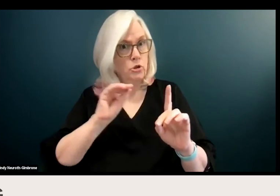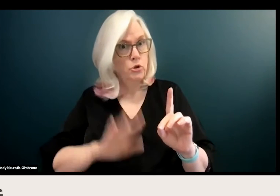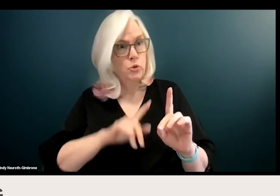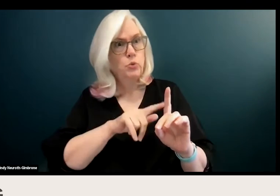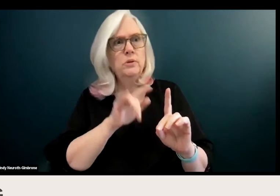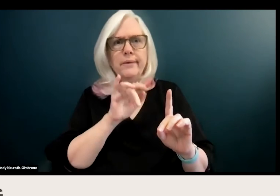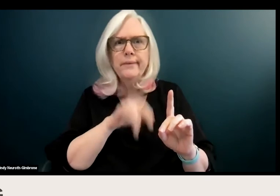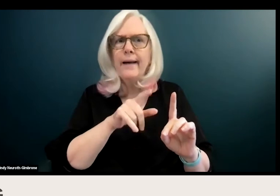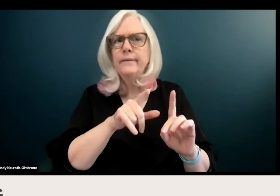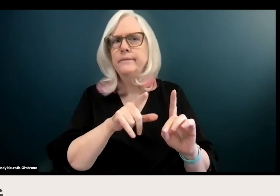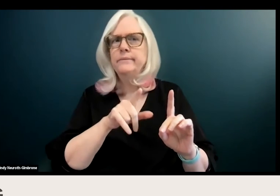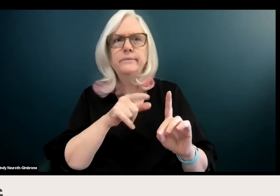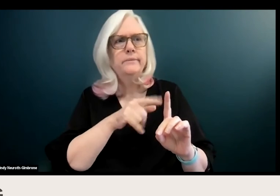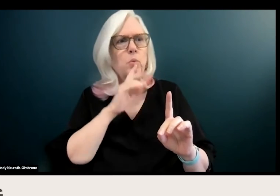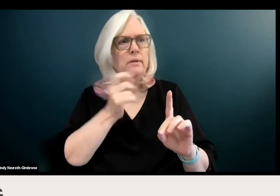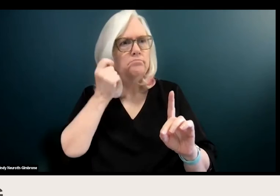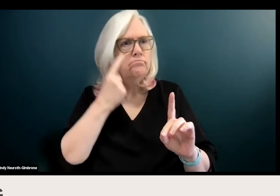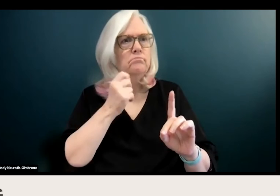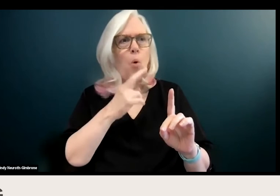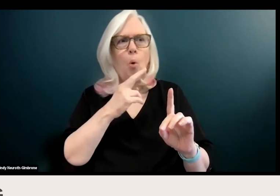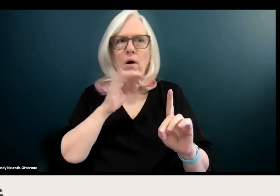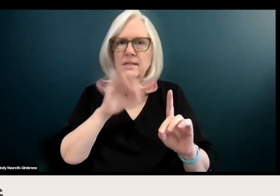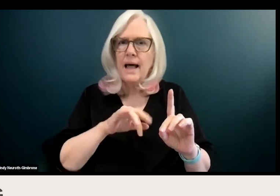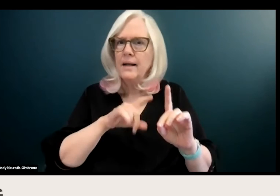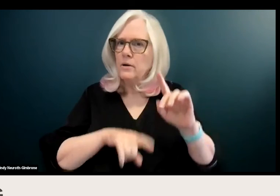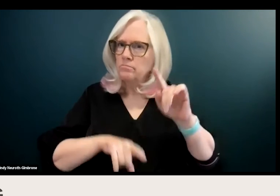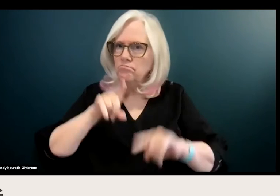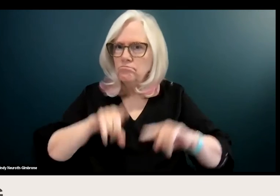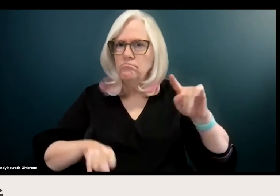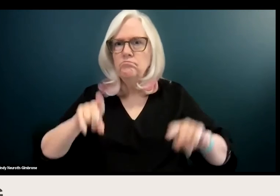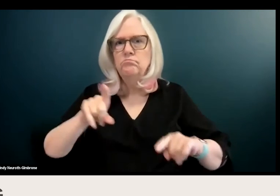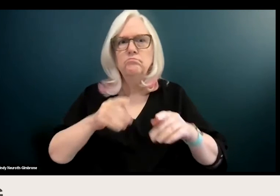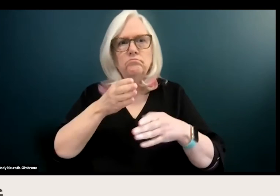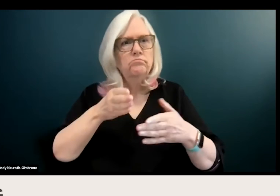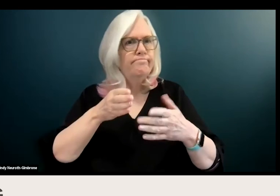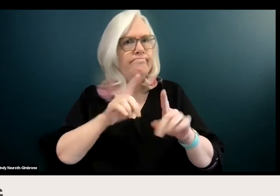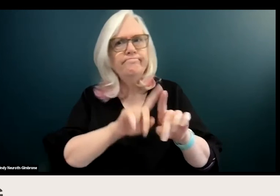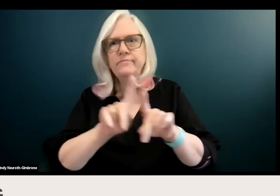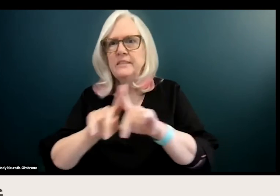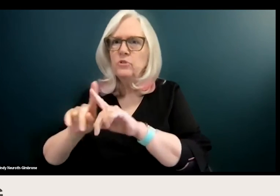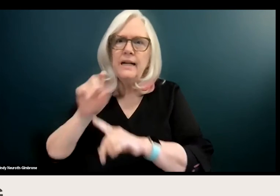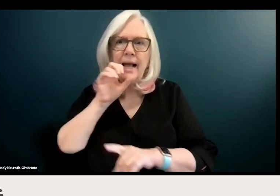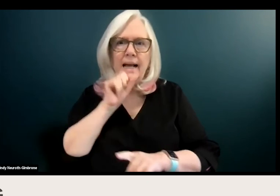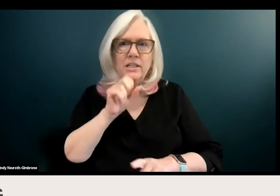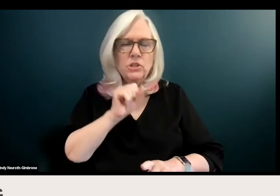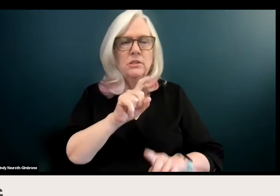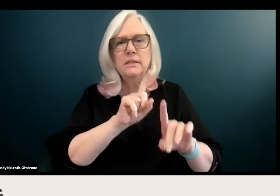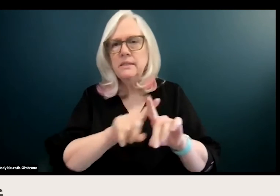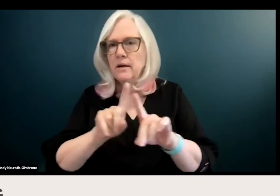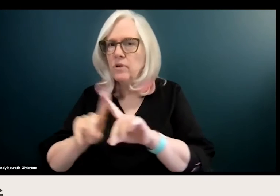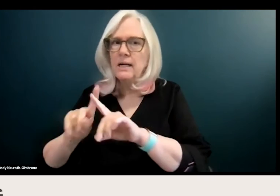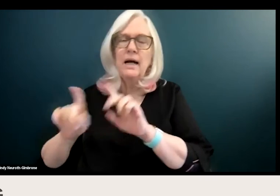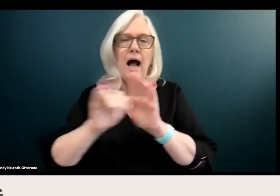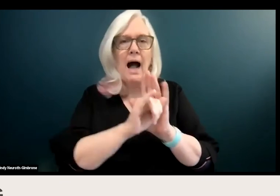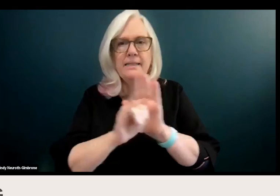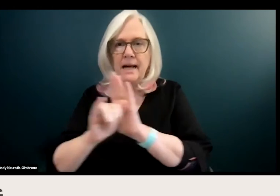a demographic of people? So think about who your students are, their identities, and you obviously don't know them. You're not going to